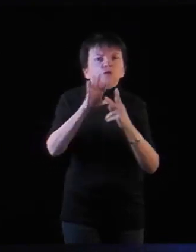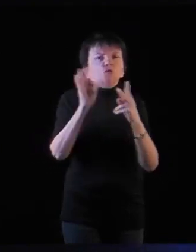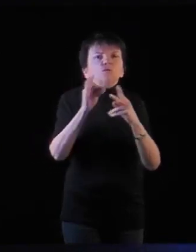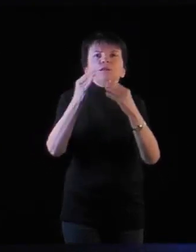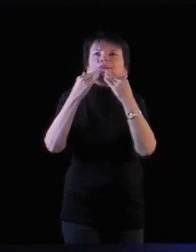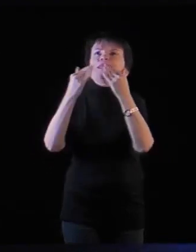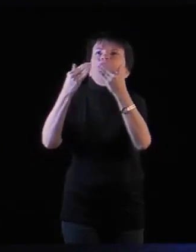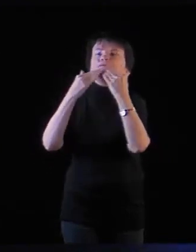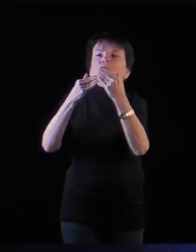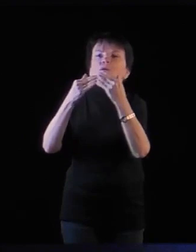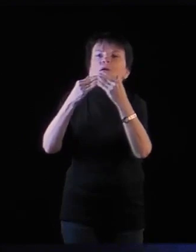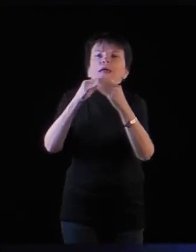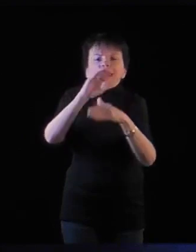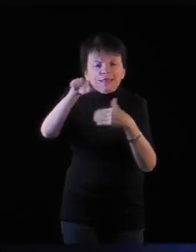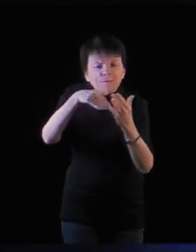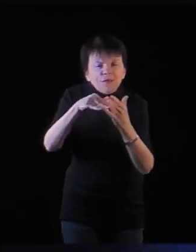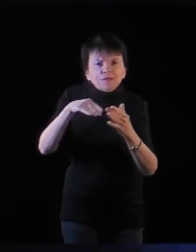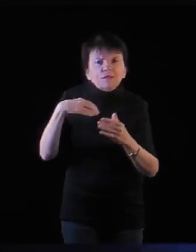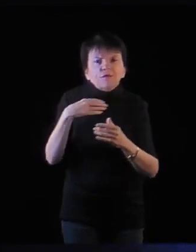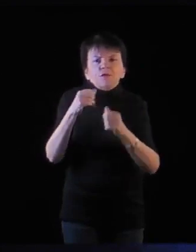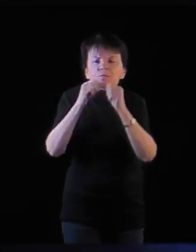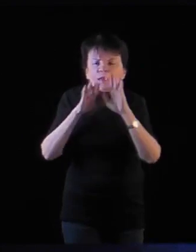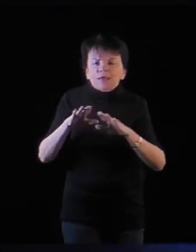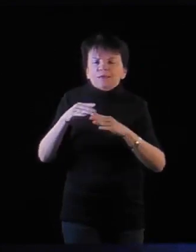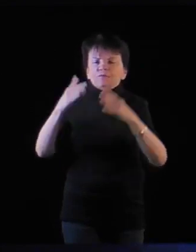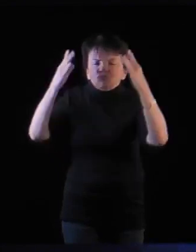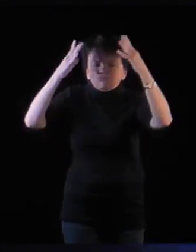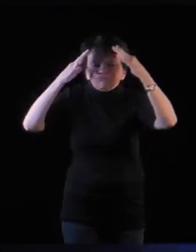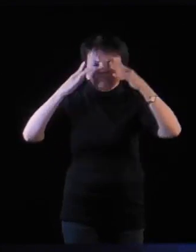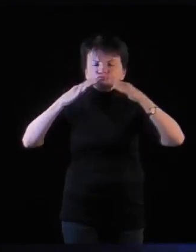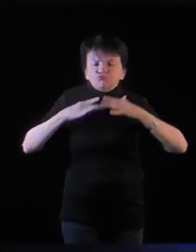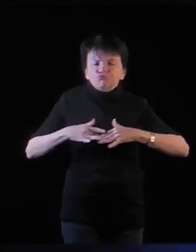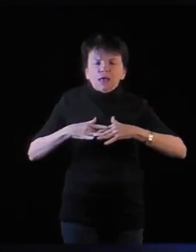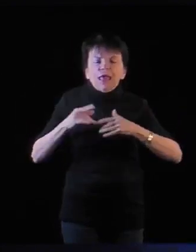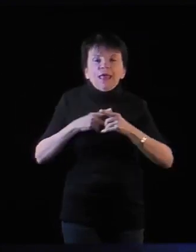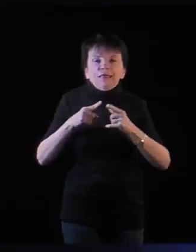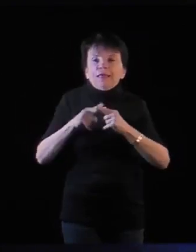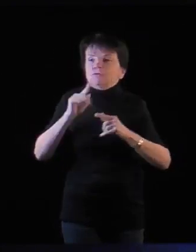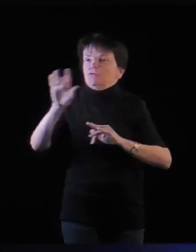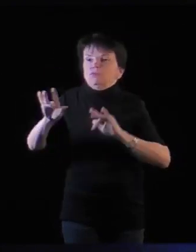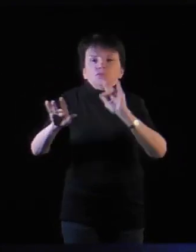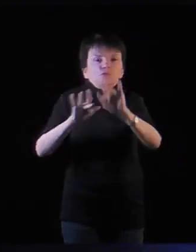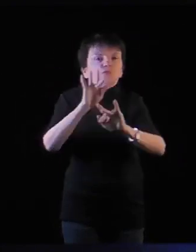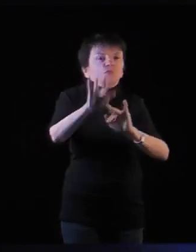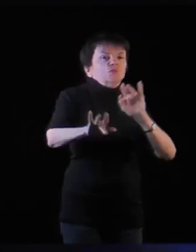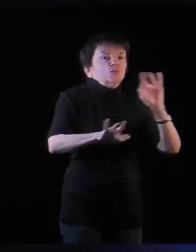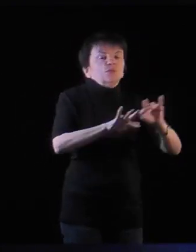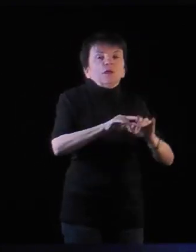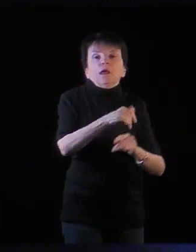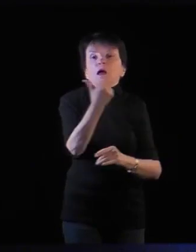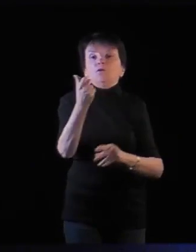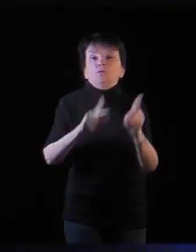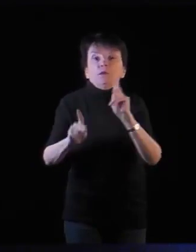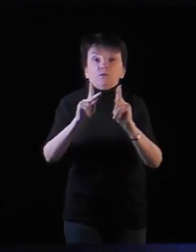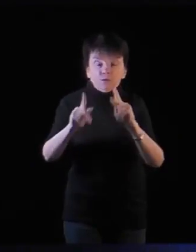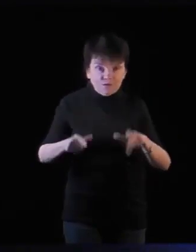blessings that God has given us, and may we choose in turn then to reach out and touch someone else's